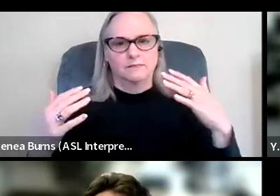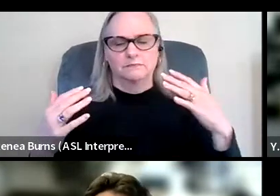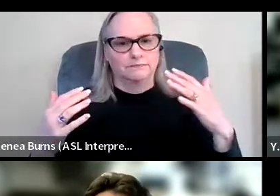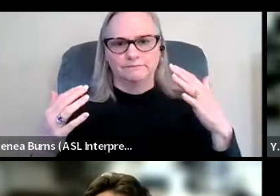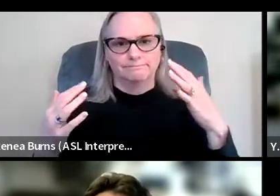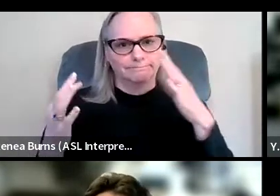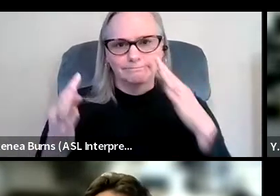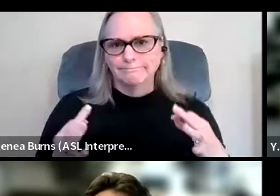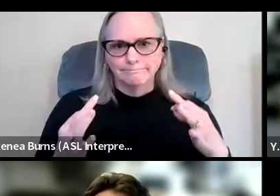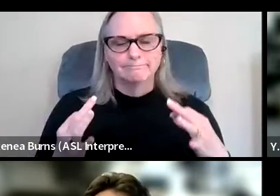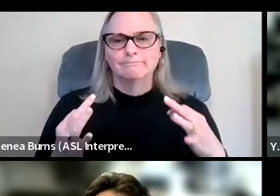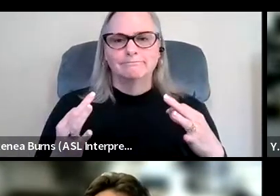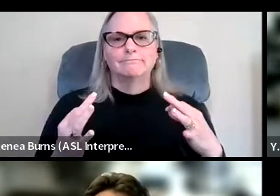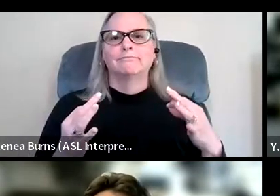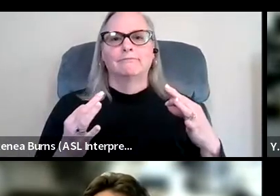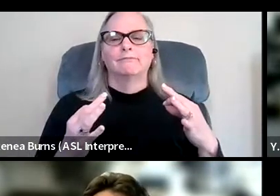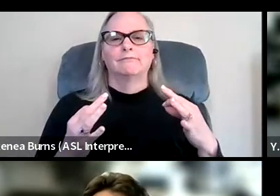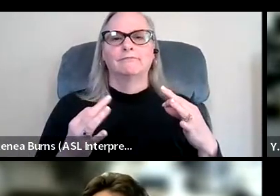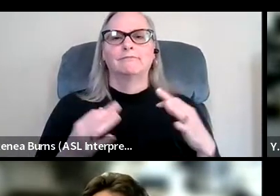settled.